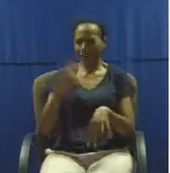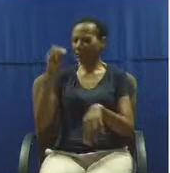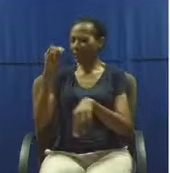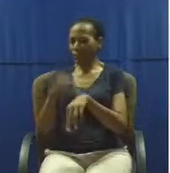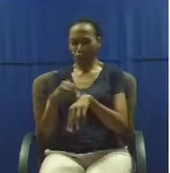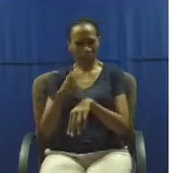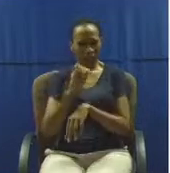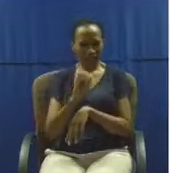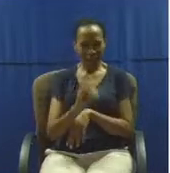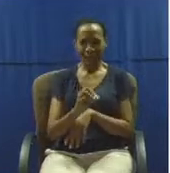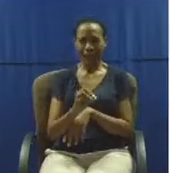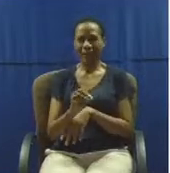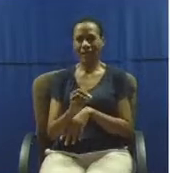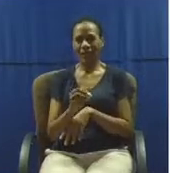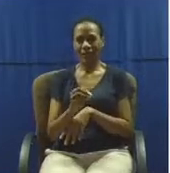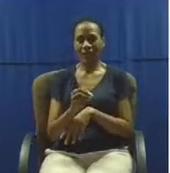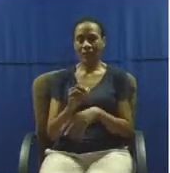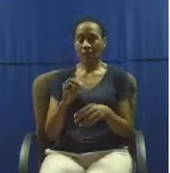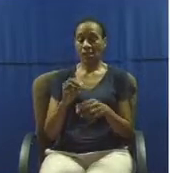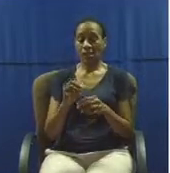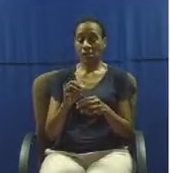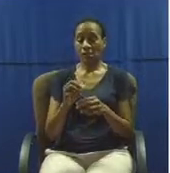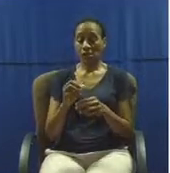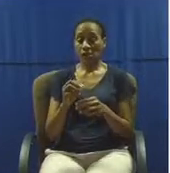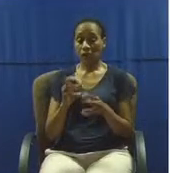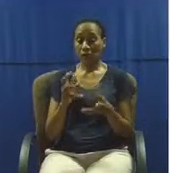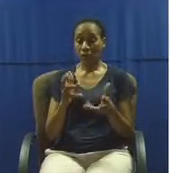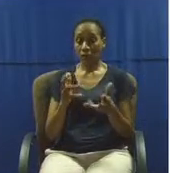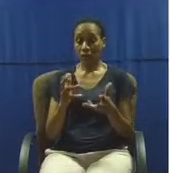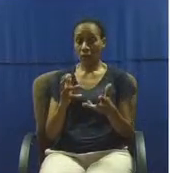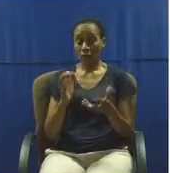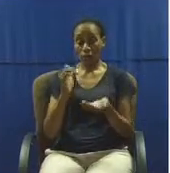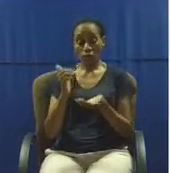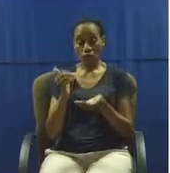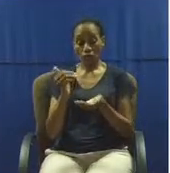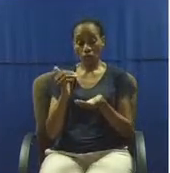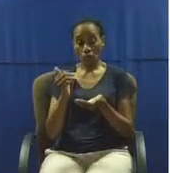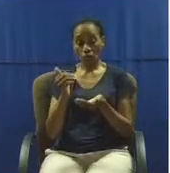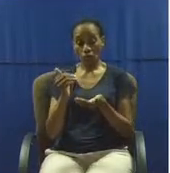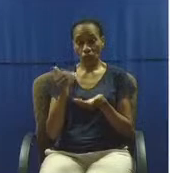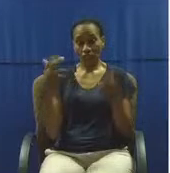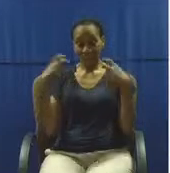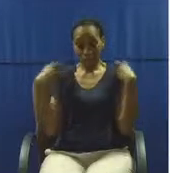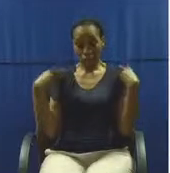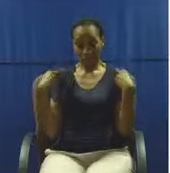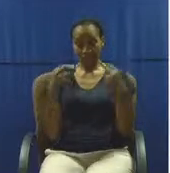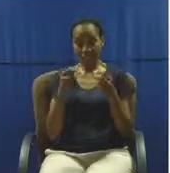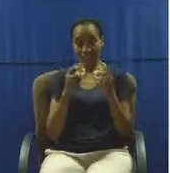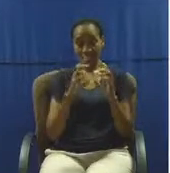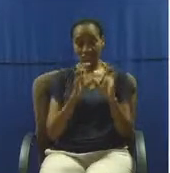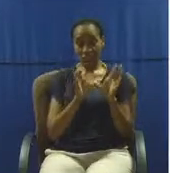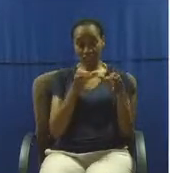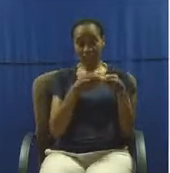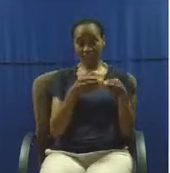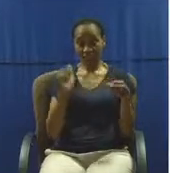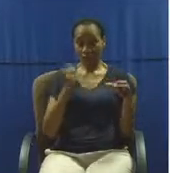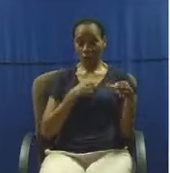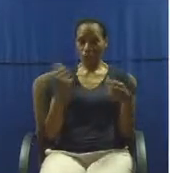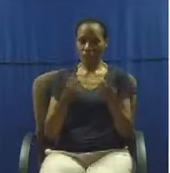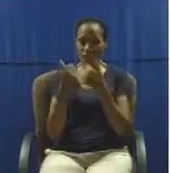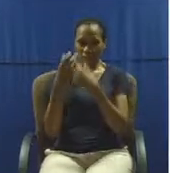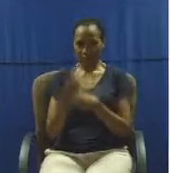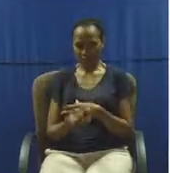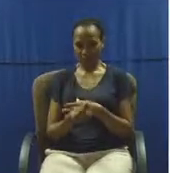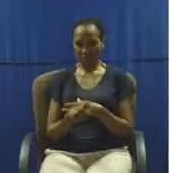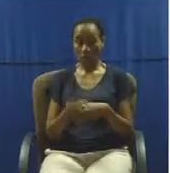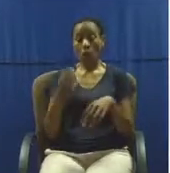problems that beset our security complex, and we are taking measures. Firstly, as I said